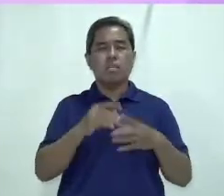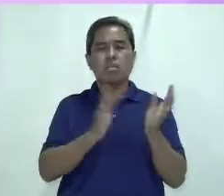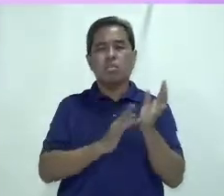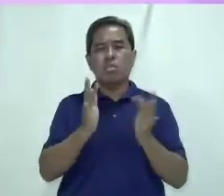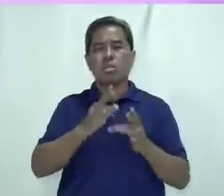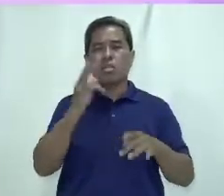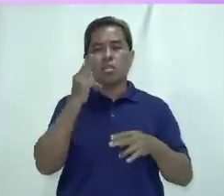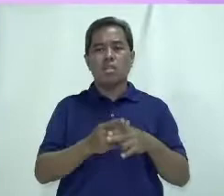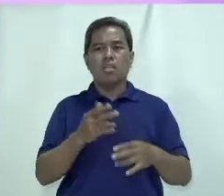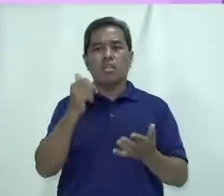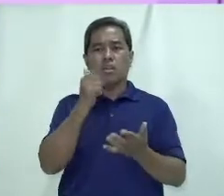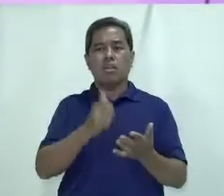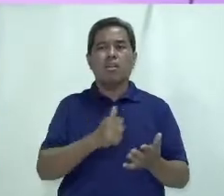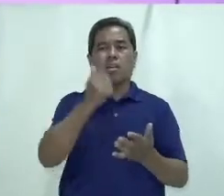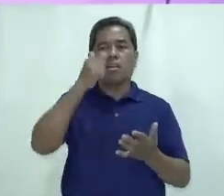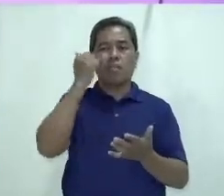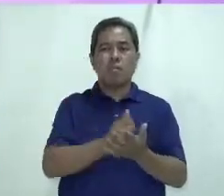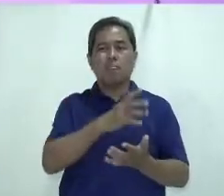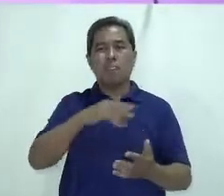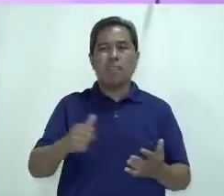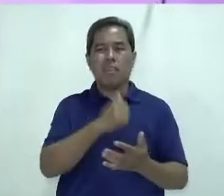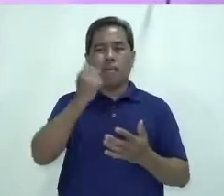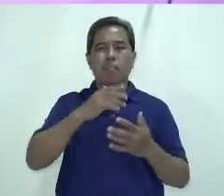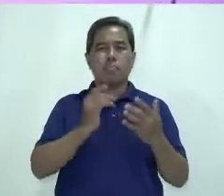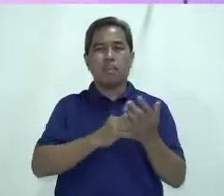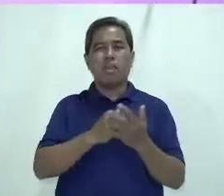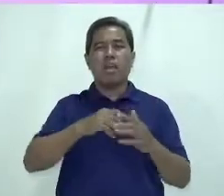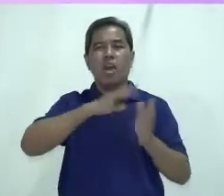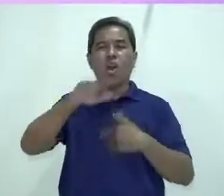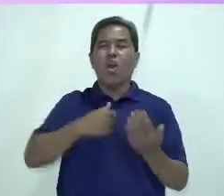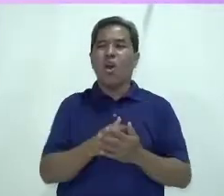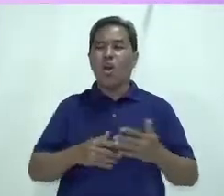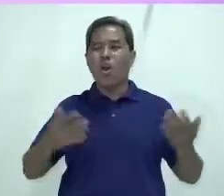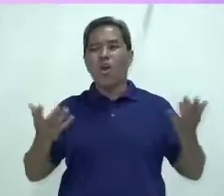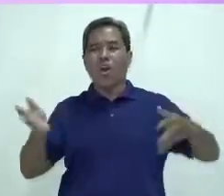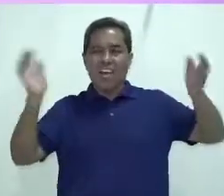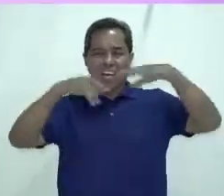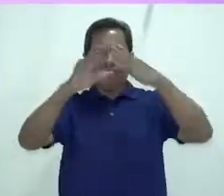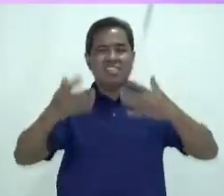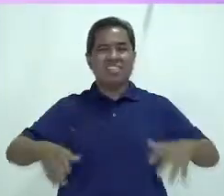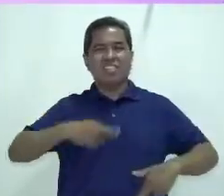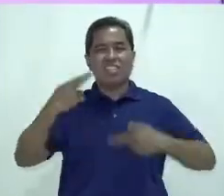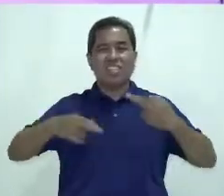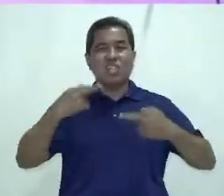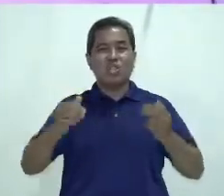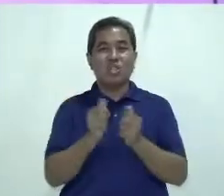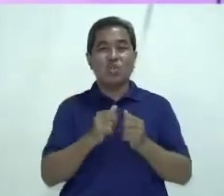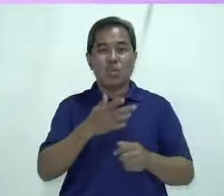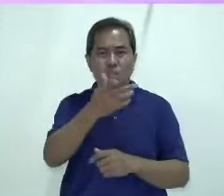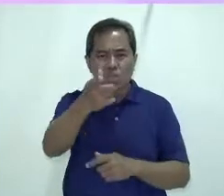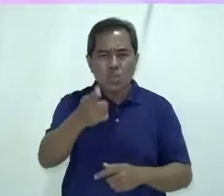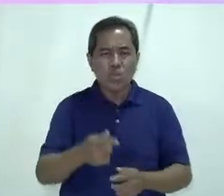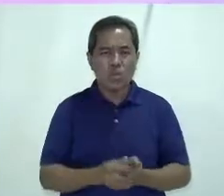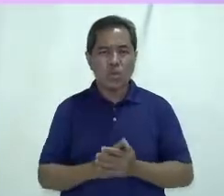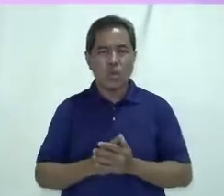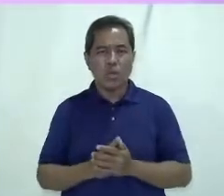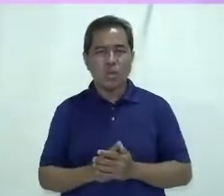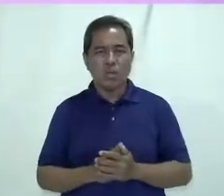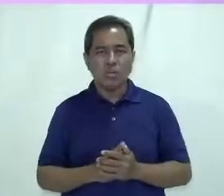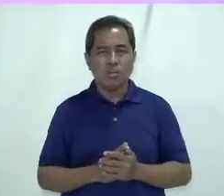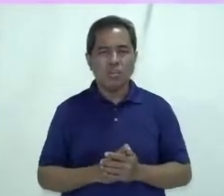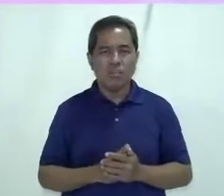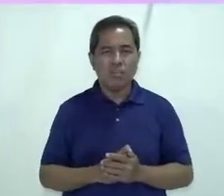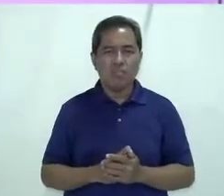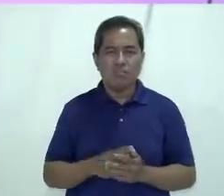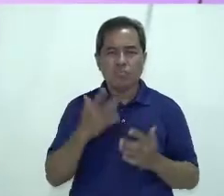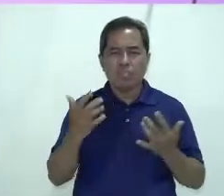Amen and amen. Hey, we rejoice with you. All of heaven is rejoicing with you. We thank you for making that choice today. And our desire